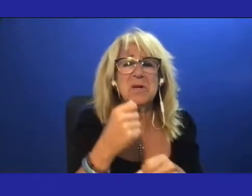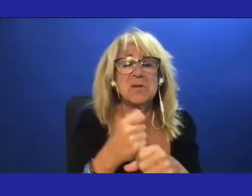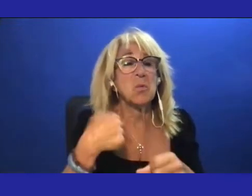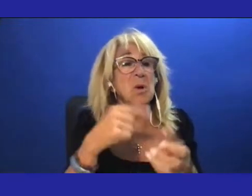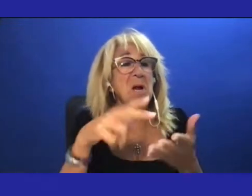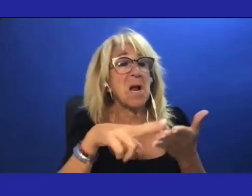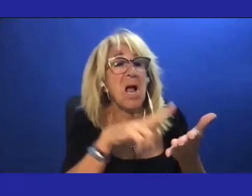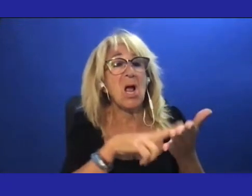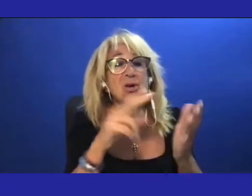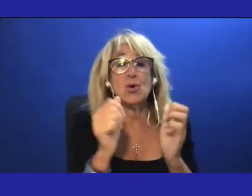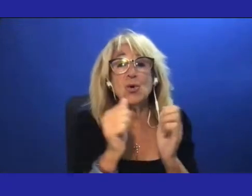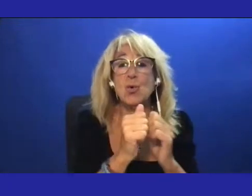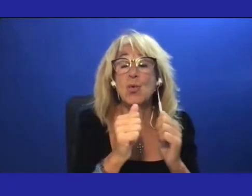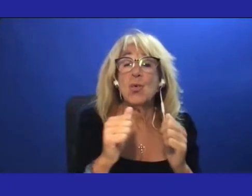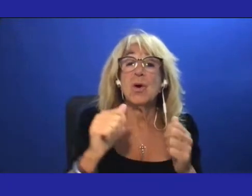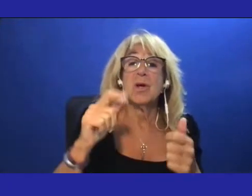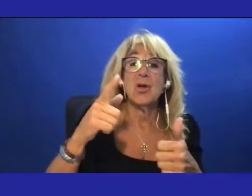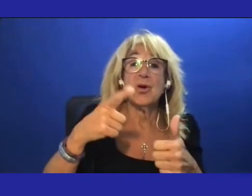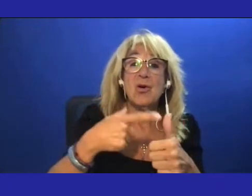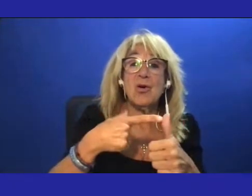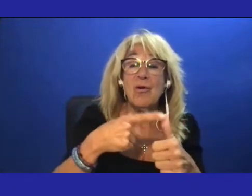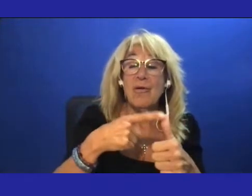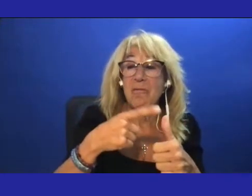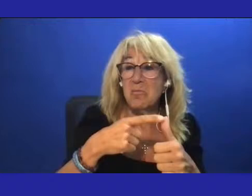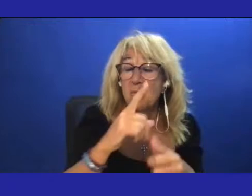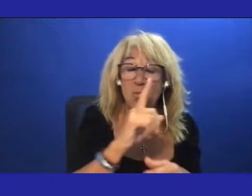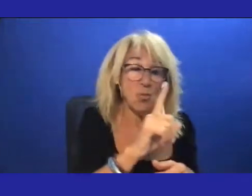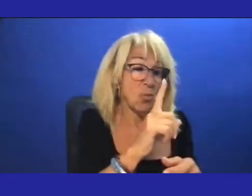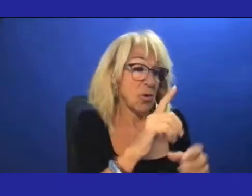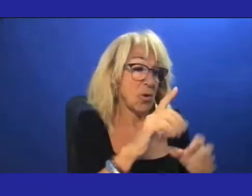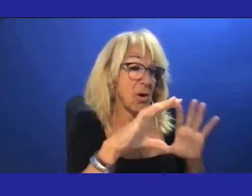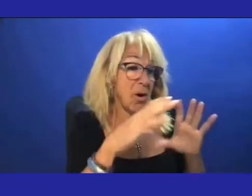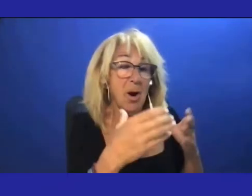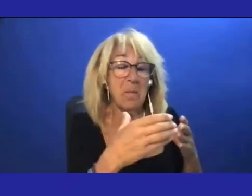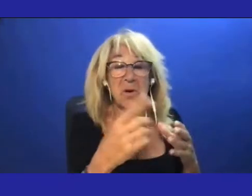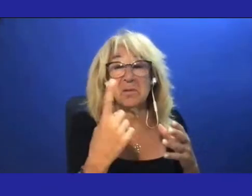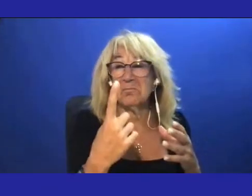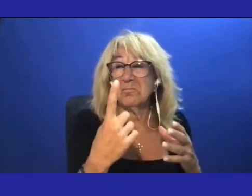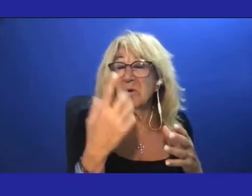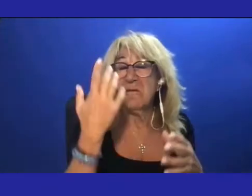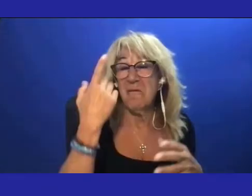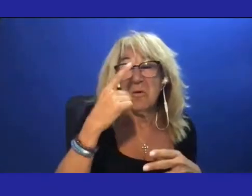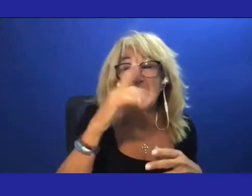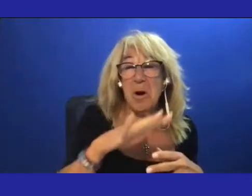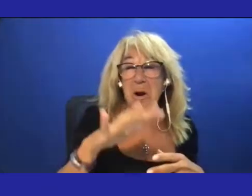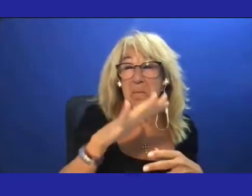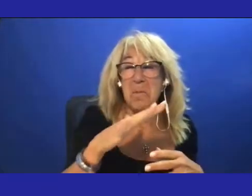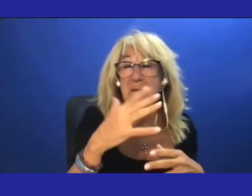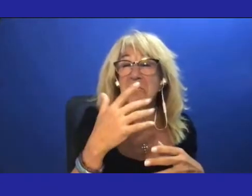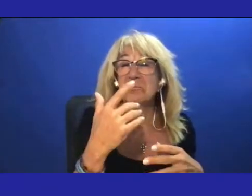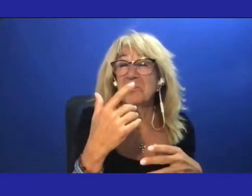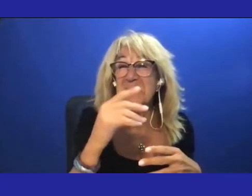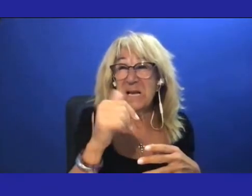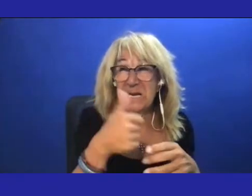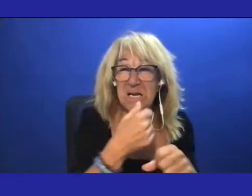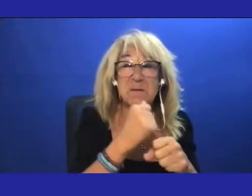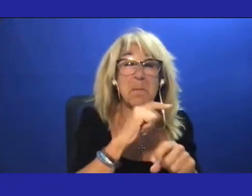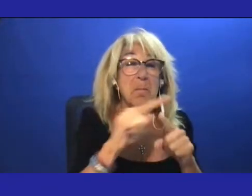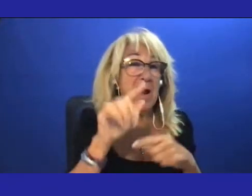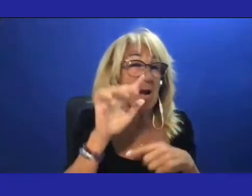Press Ganey and have for over the last decade or so through a 5-year contract, just as Hillary